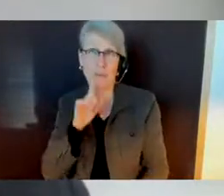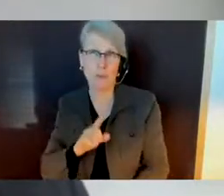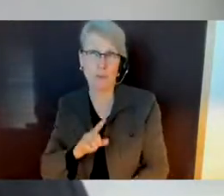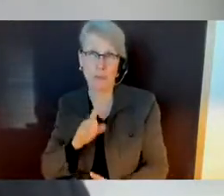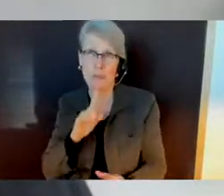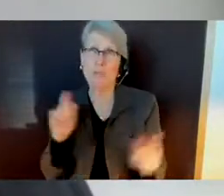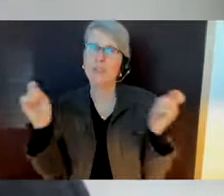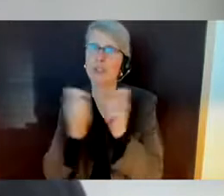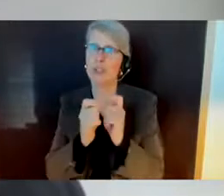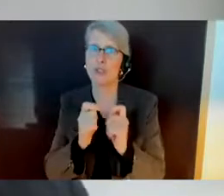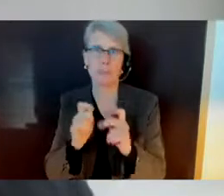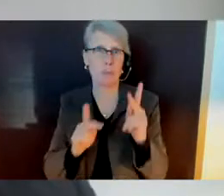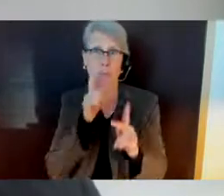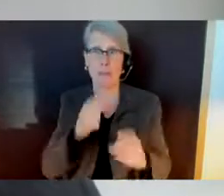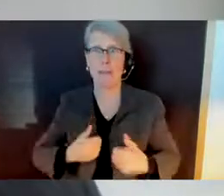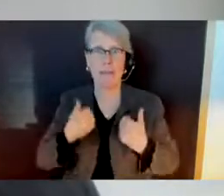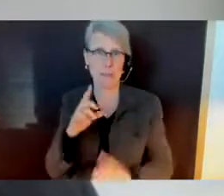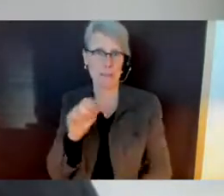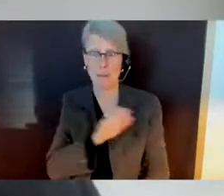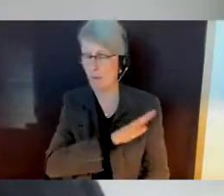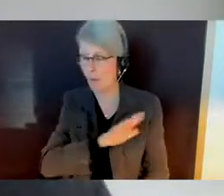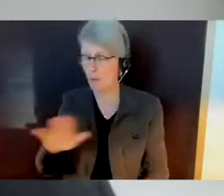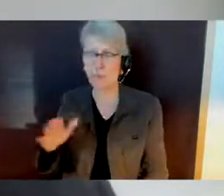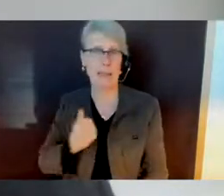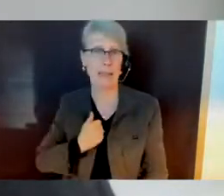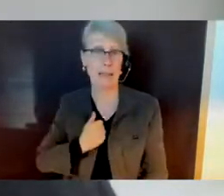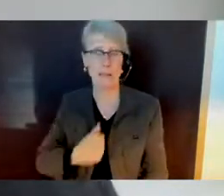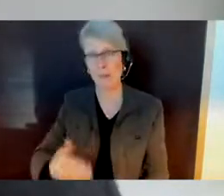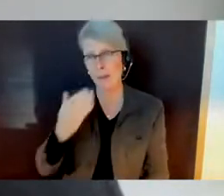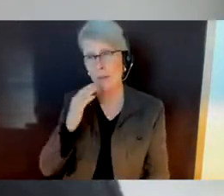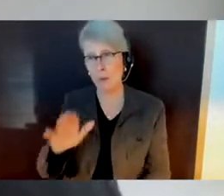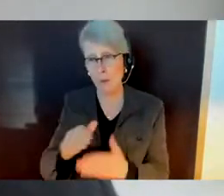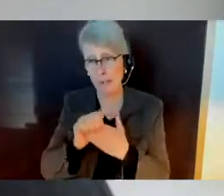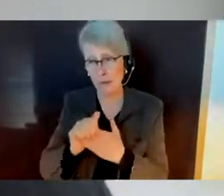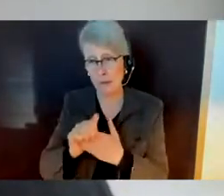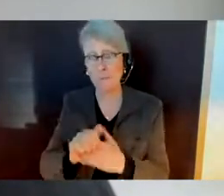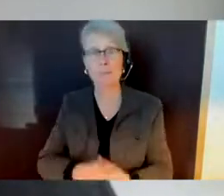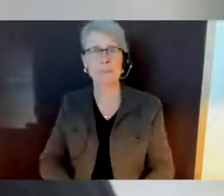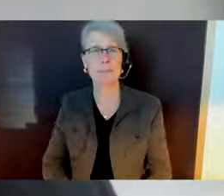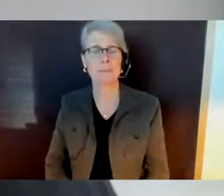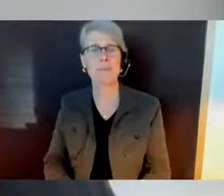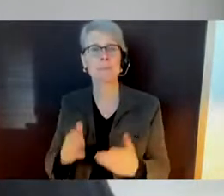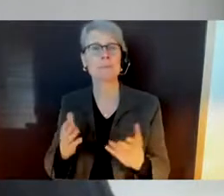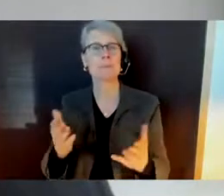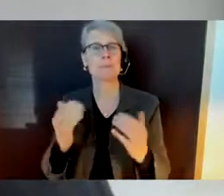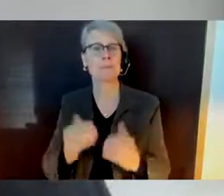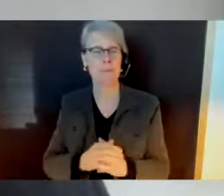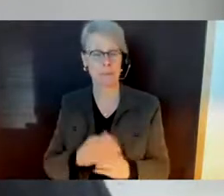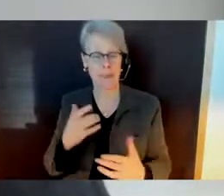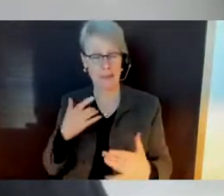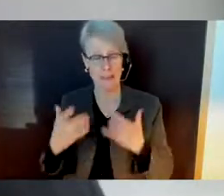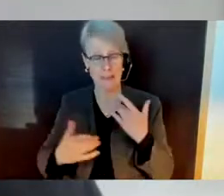all people with disabilities across the country. So thank you, Rabia, for your leadership in this work. Now it's